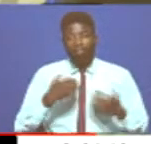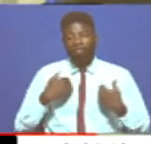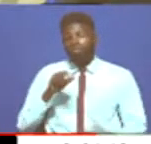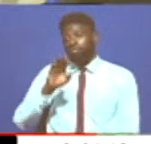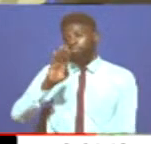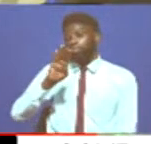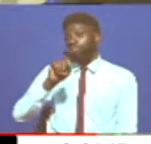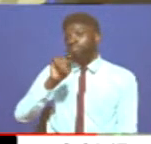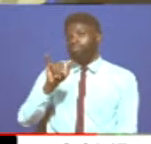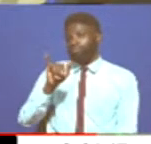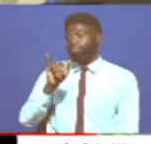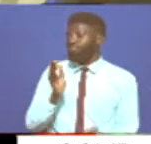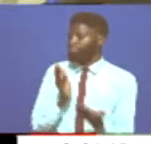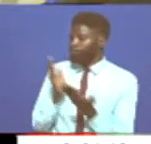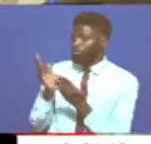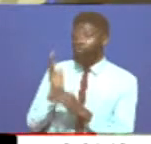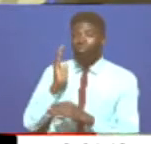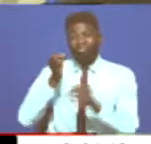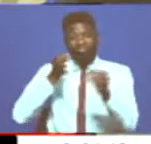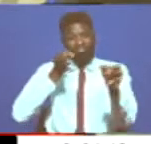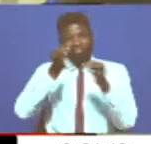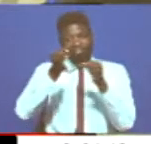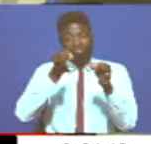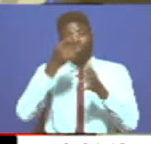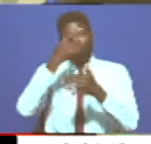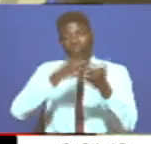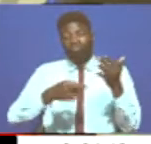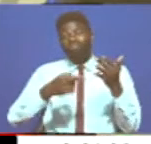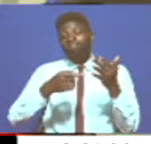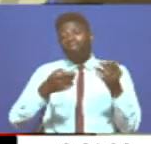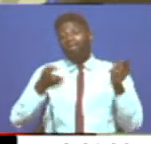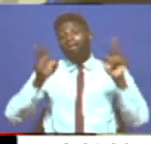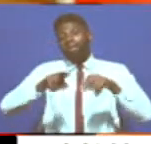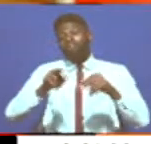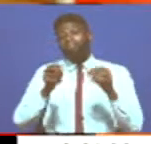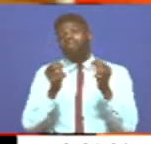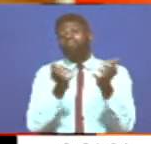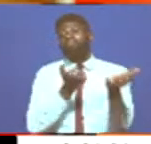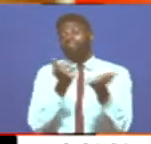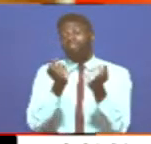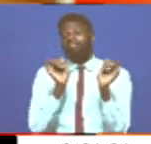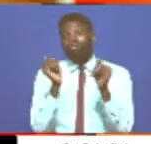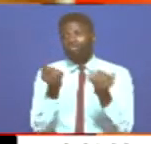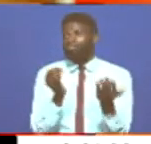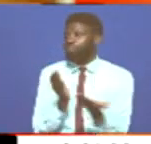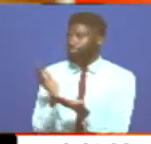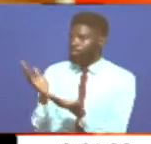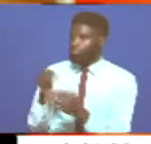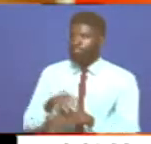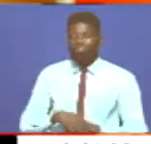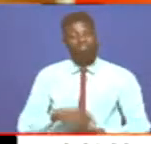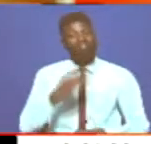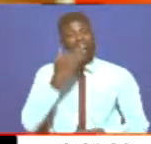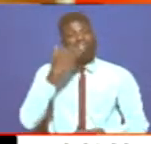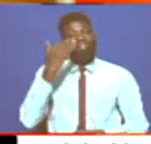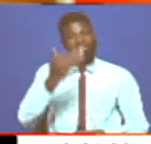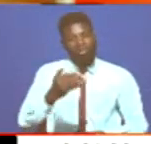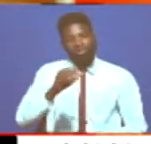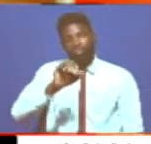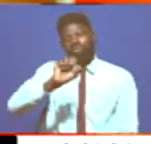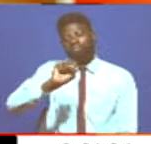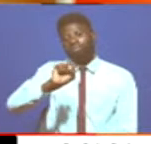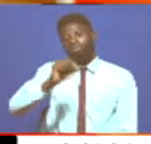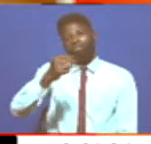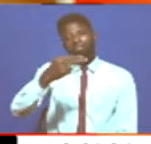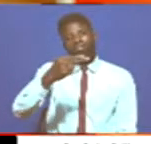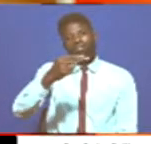who'll be on the other side telling us all about matters business. Betty, over to you. Well, thank you very much, Shiksha, and thank you for staying with